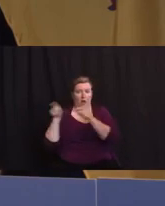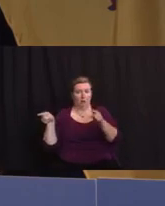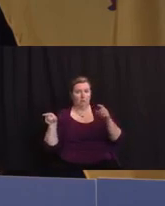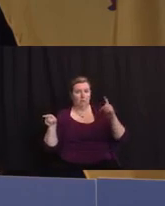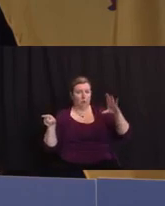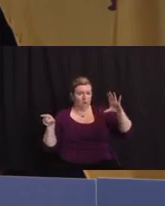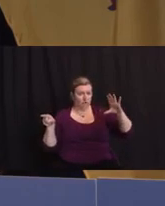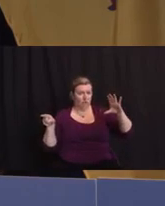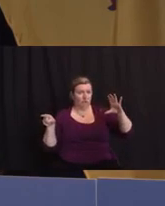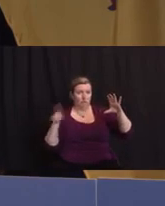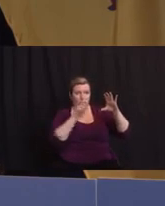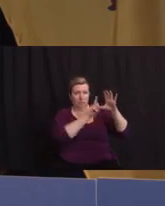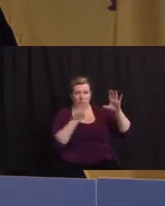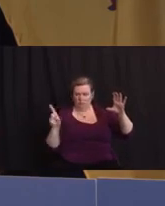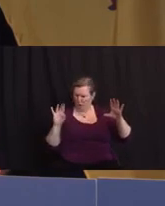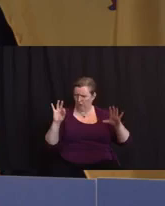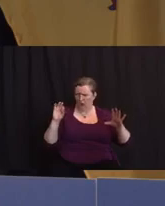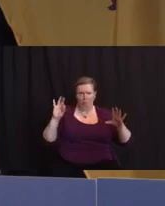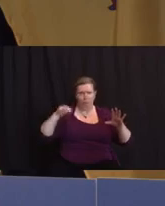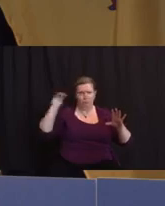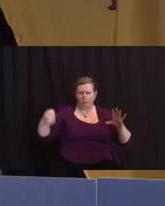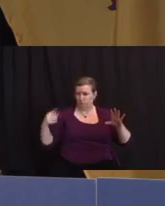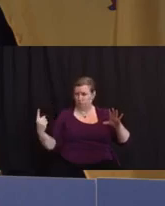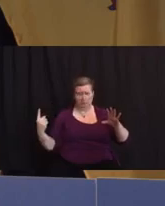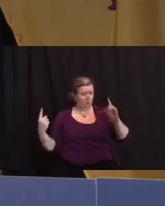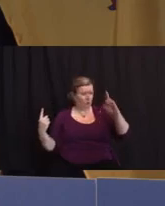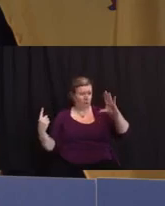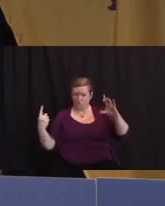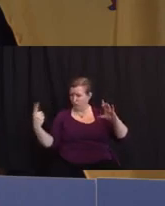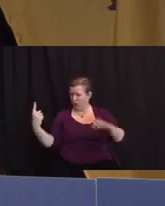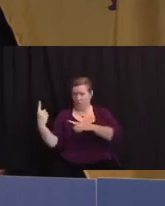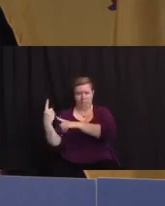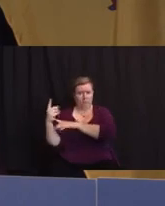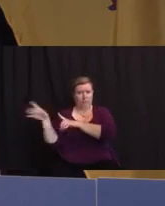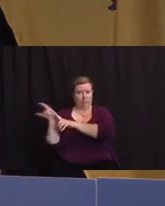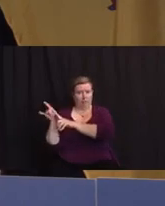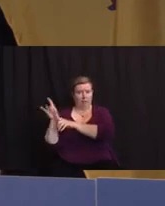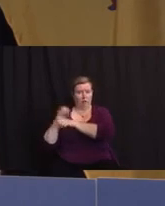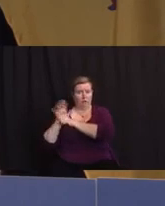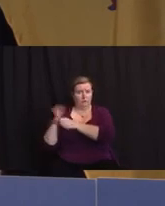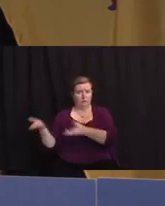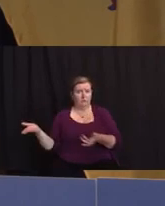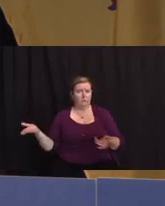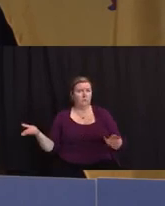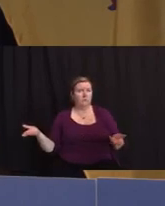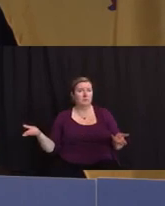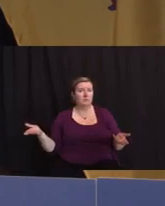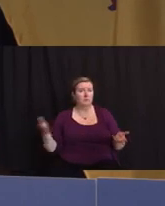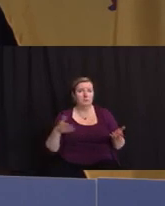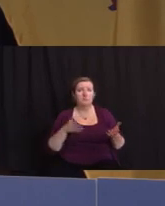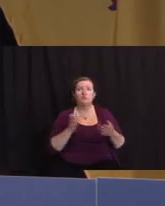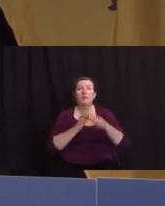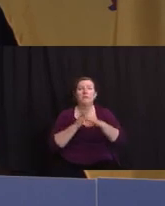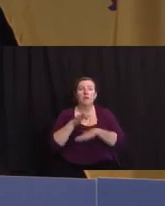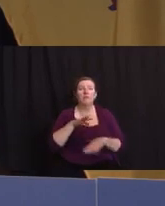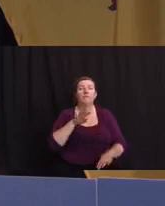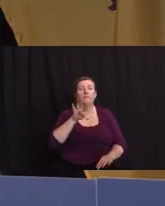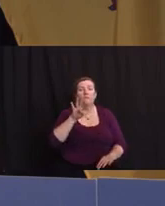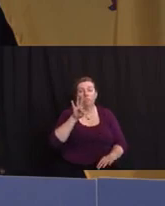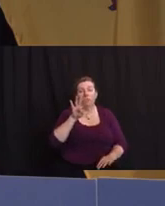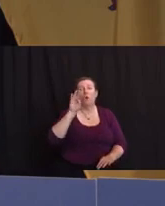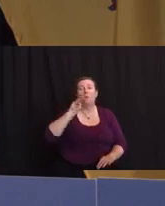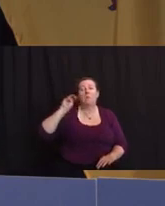was 99% effective. When we're presenting the numbers here today, when we talk about the over 4 million vaccinated and the 3,400